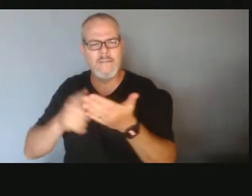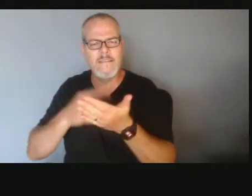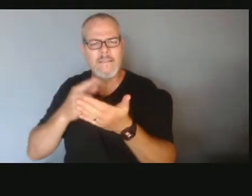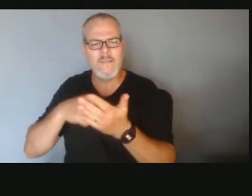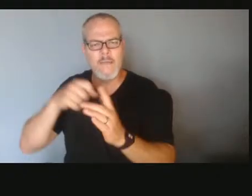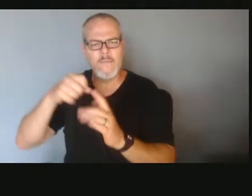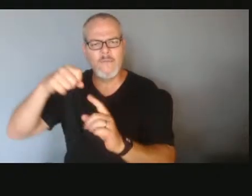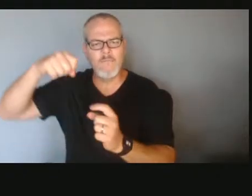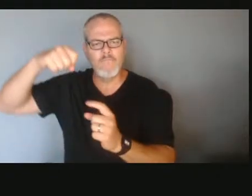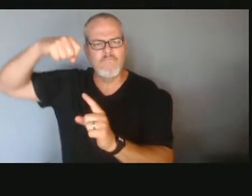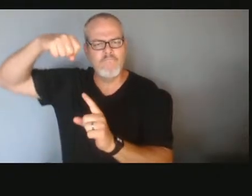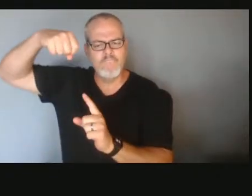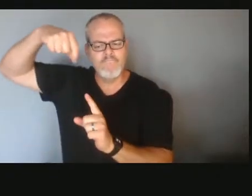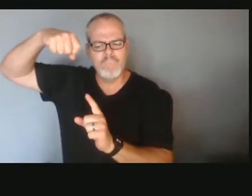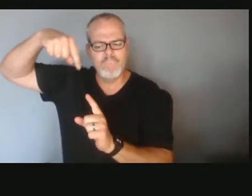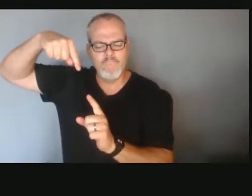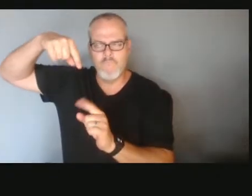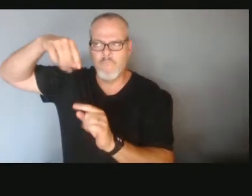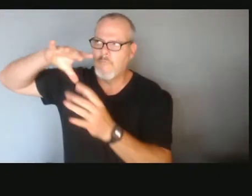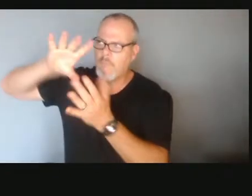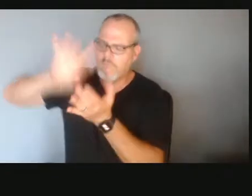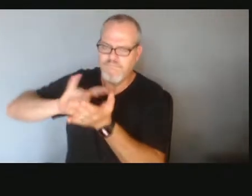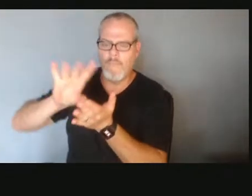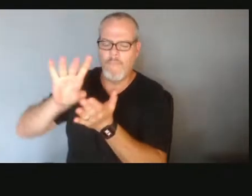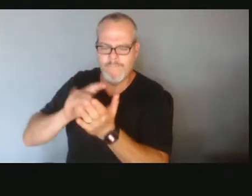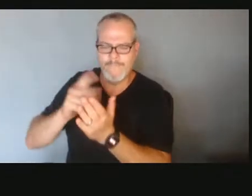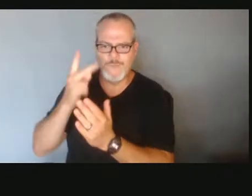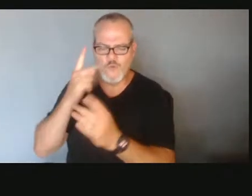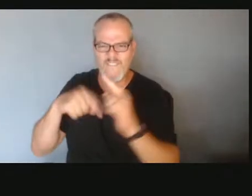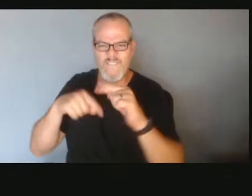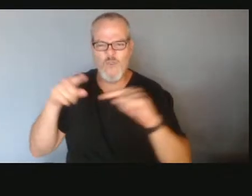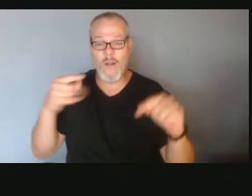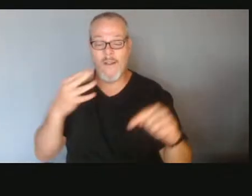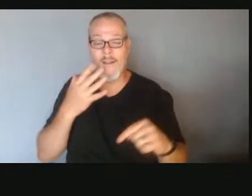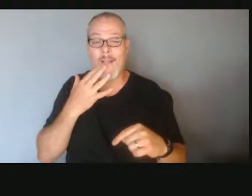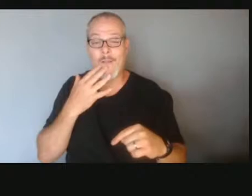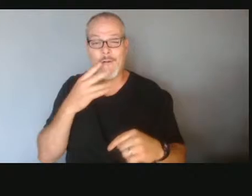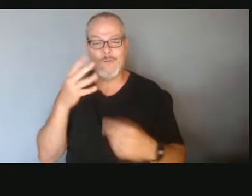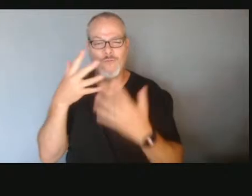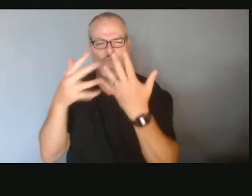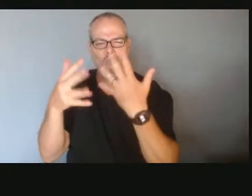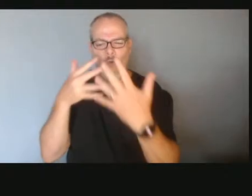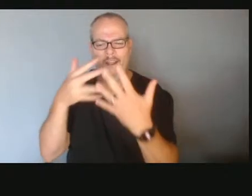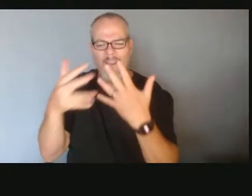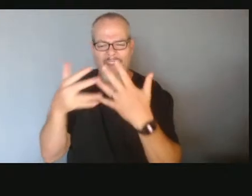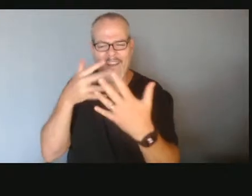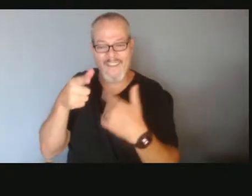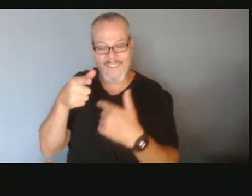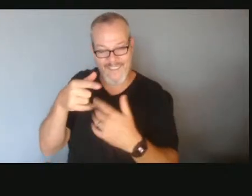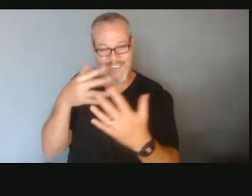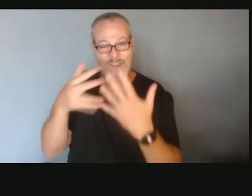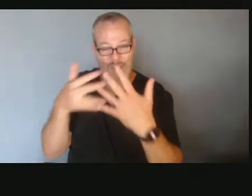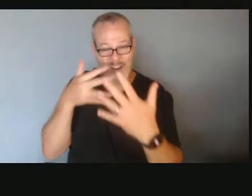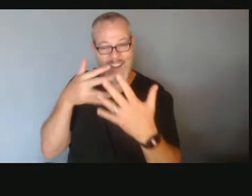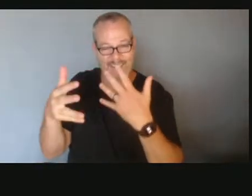gas emissions, like you see right here surrounding Kīlauea, this grayish pixels right in there.